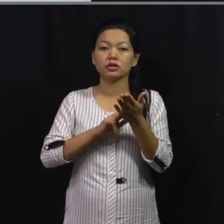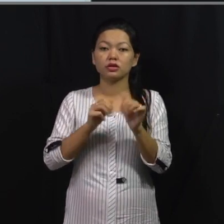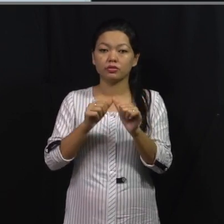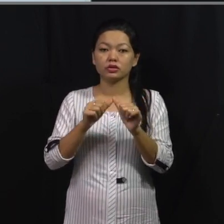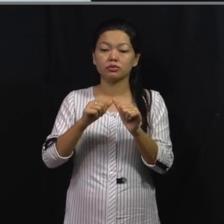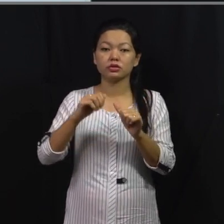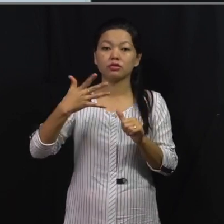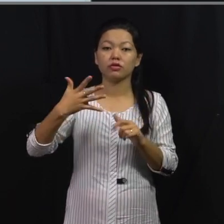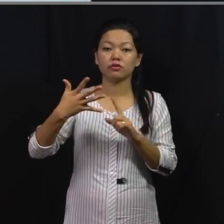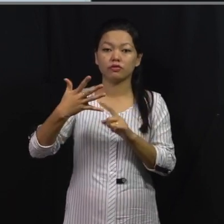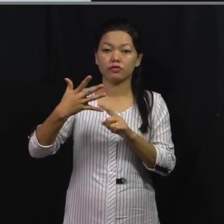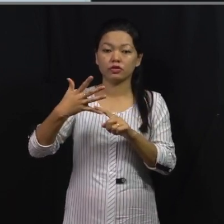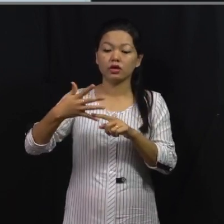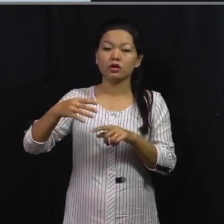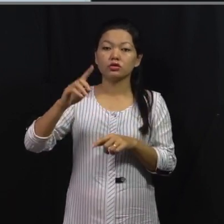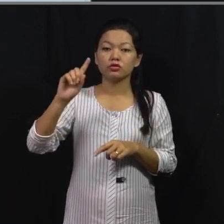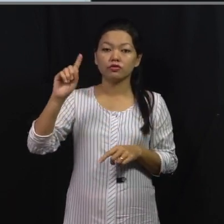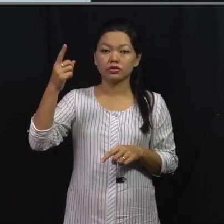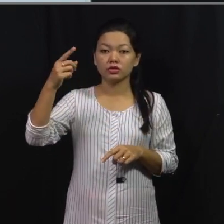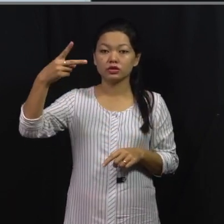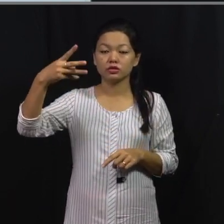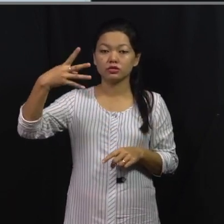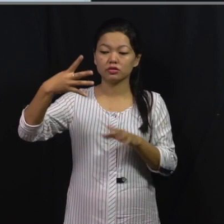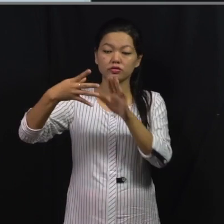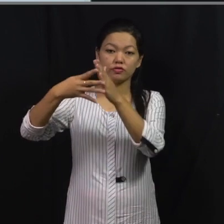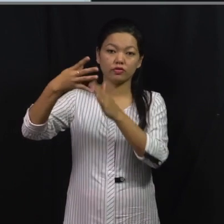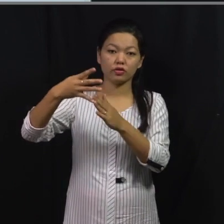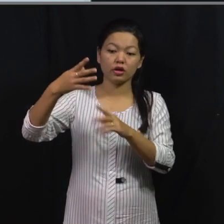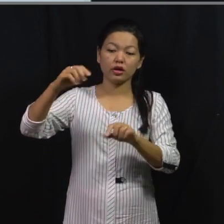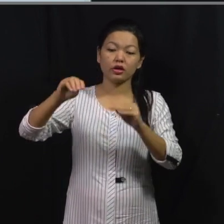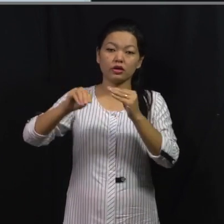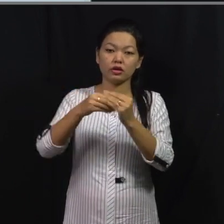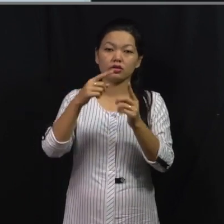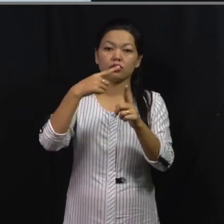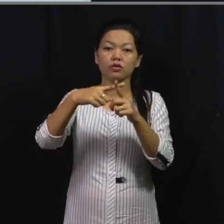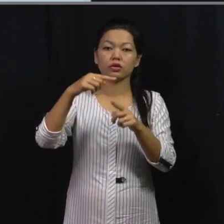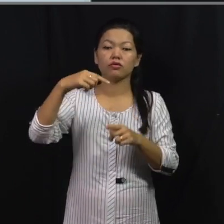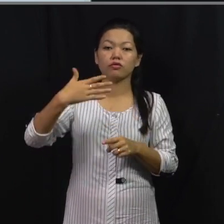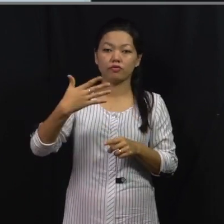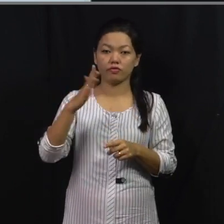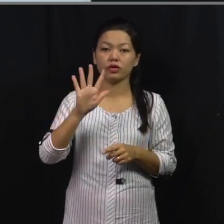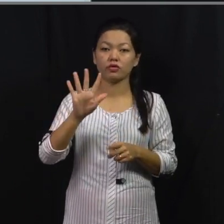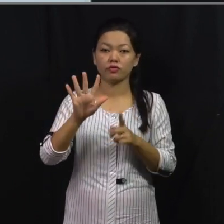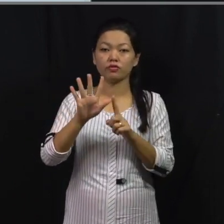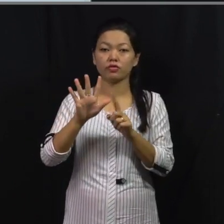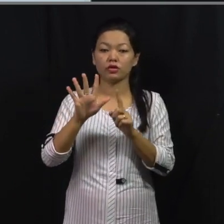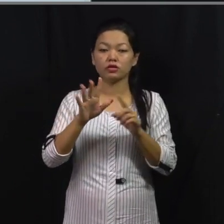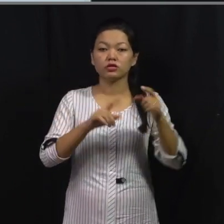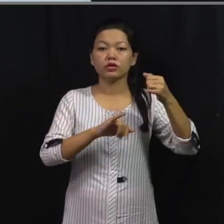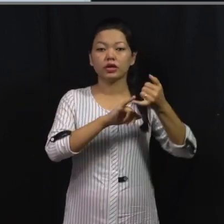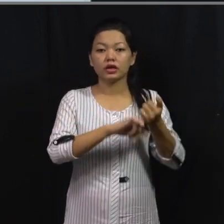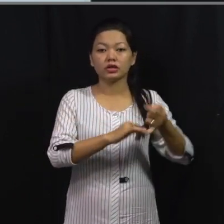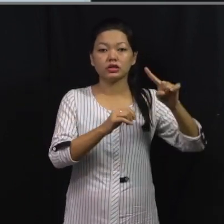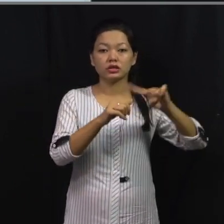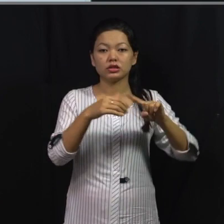Panchama, Panchama, or the fifth category. Okay, now they do not belong in the fourth division of the